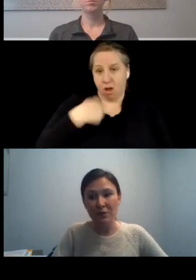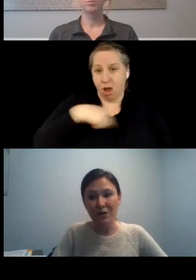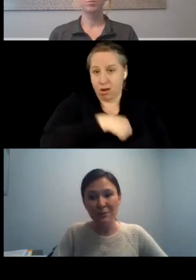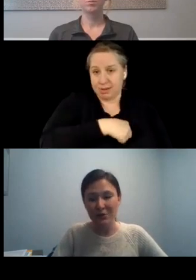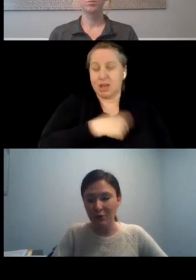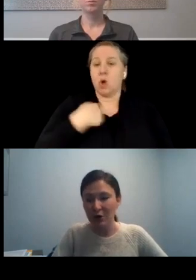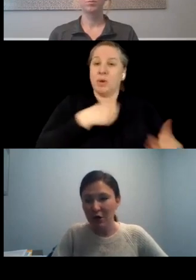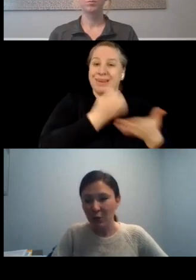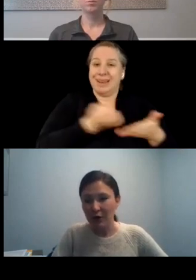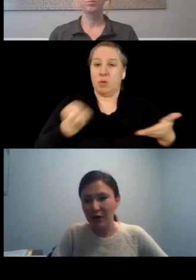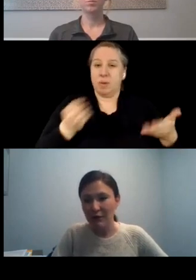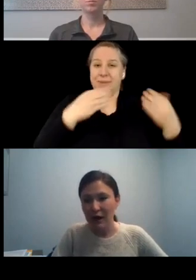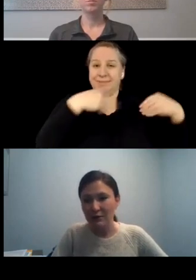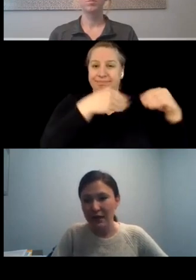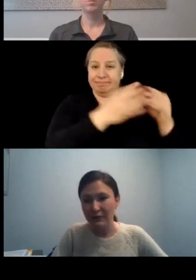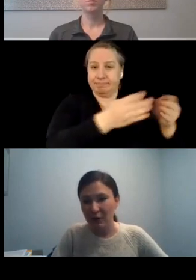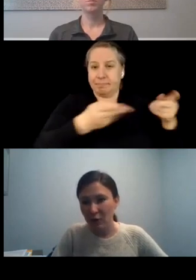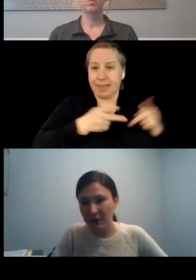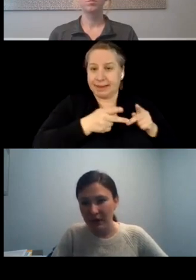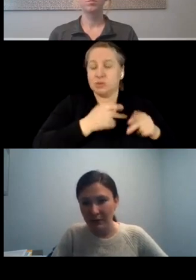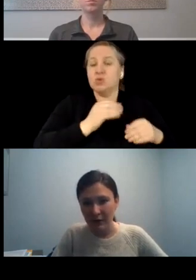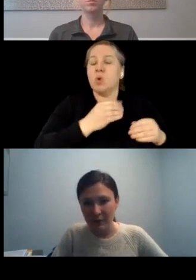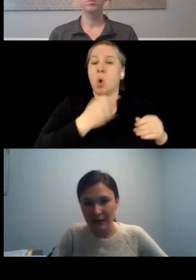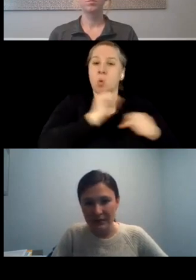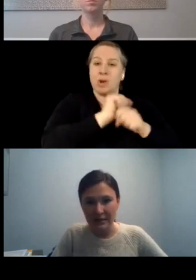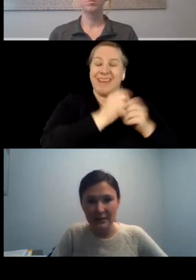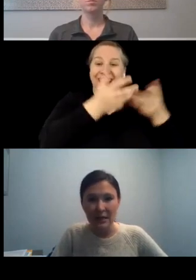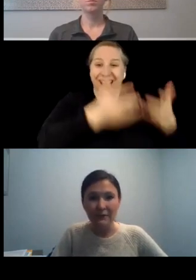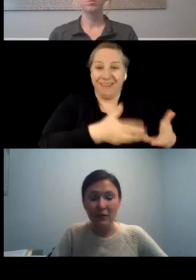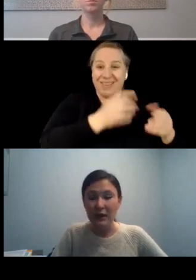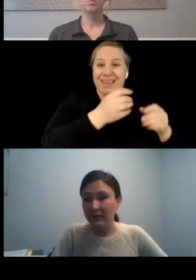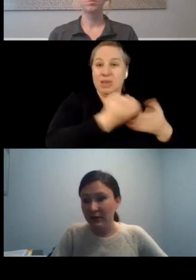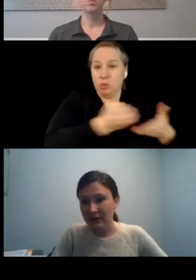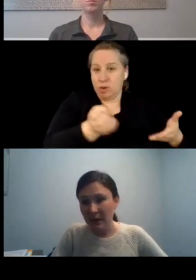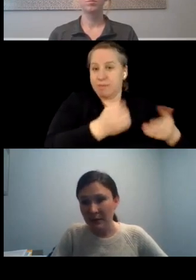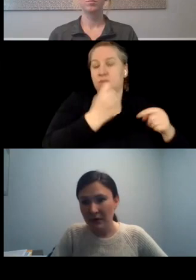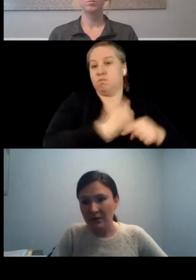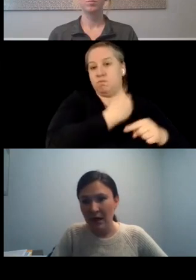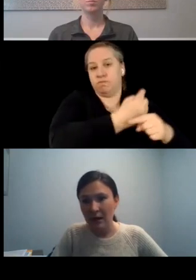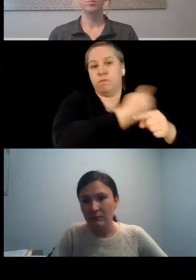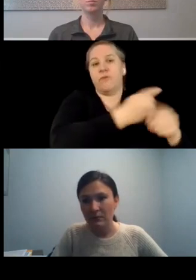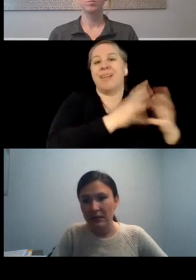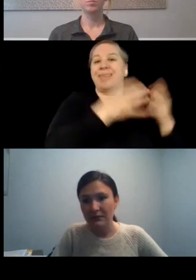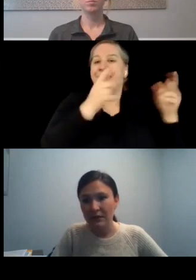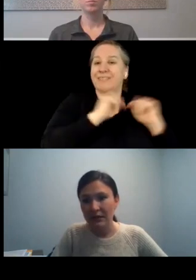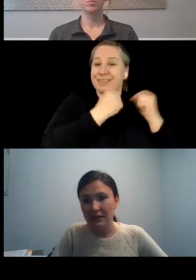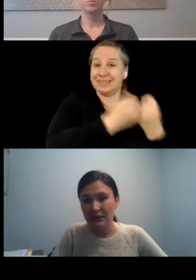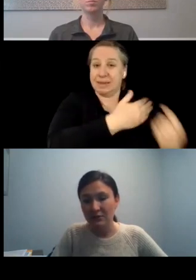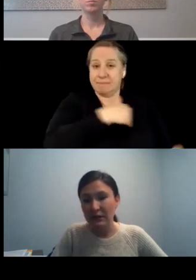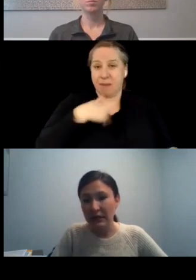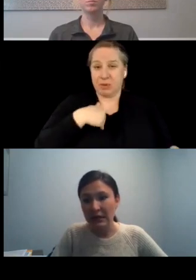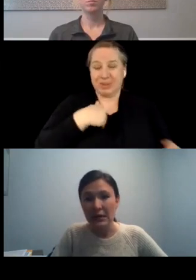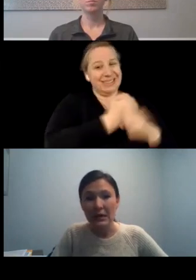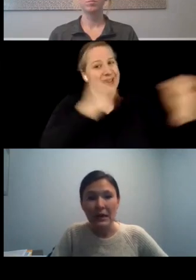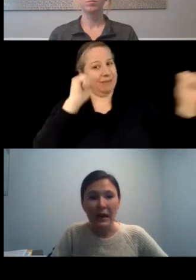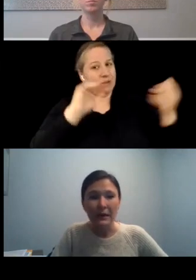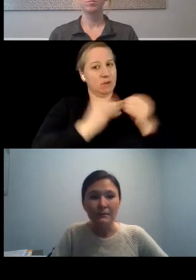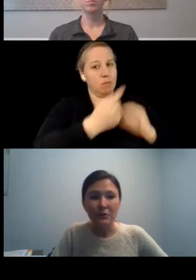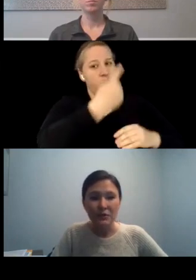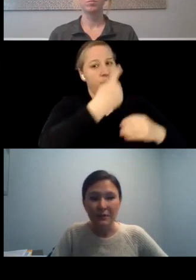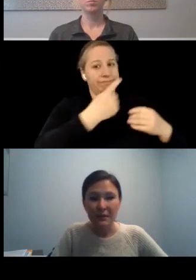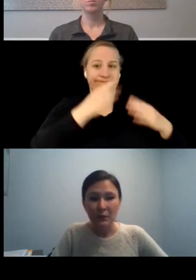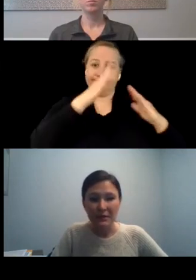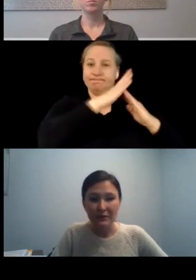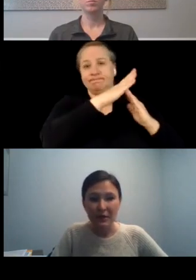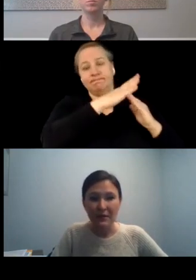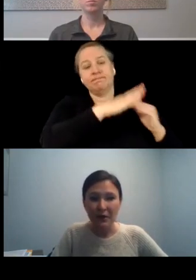equipment dealership. So working around heavy equipment on a regular basis for a lot of our team members, safety is really key.